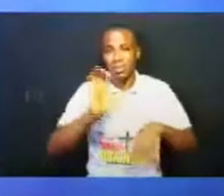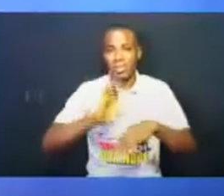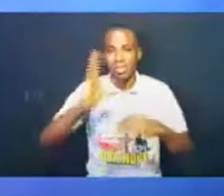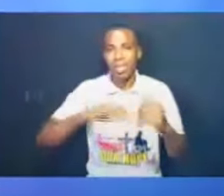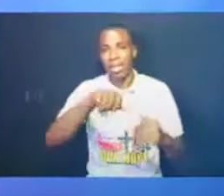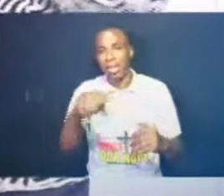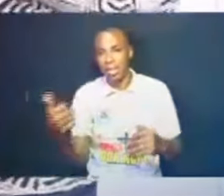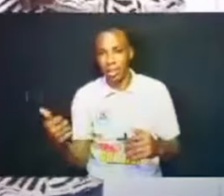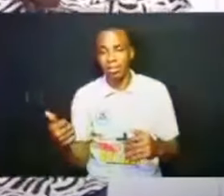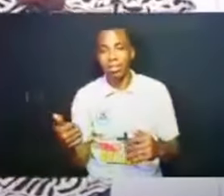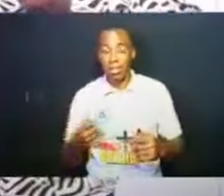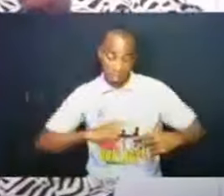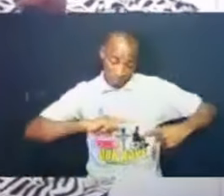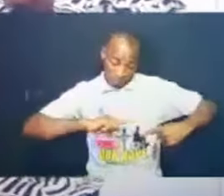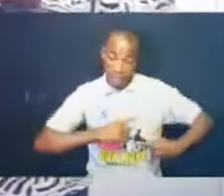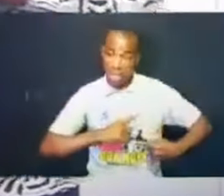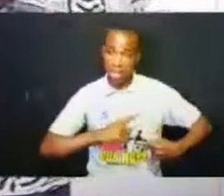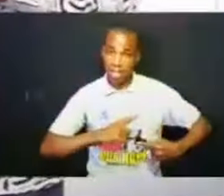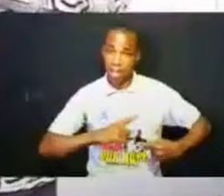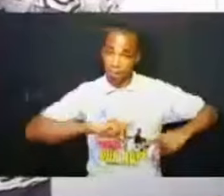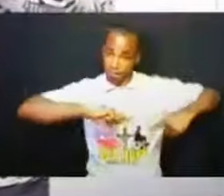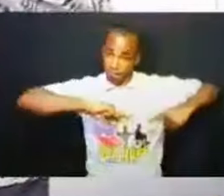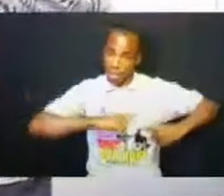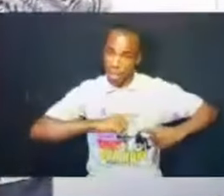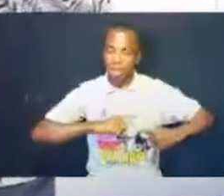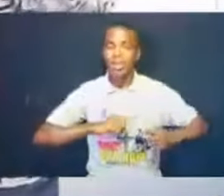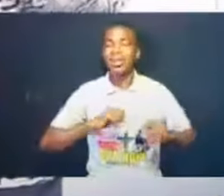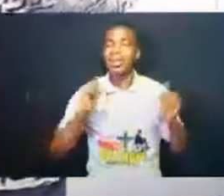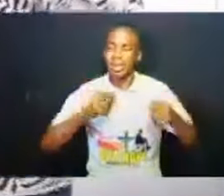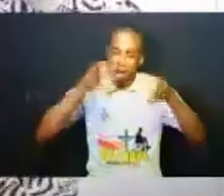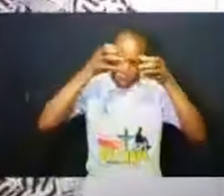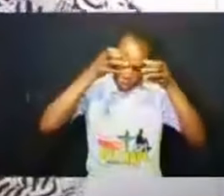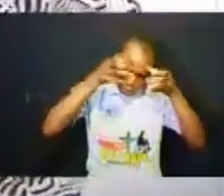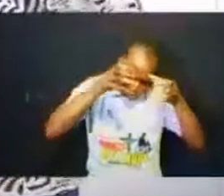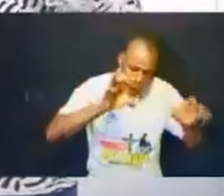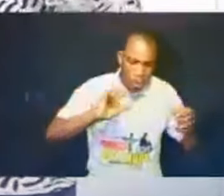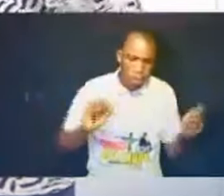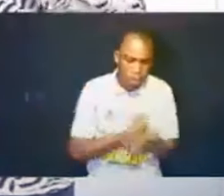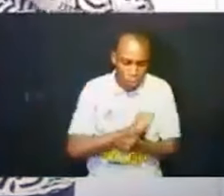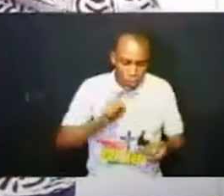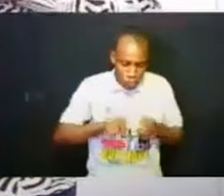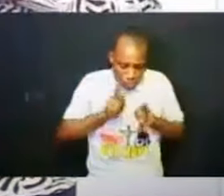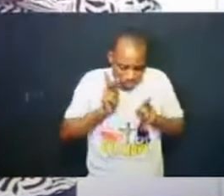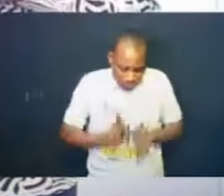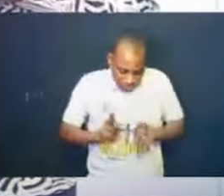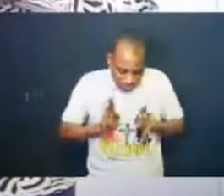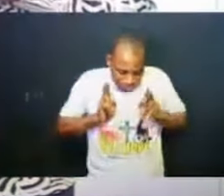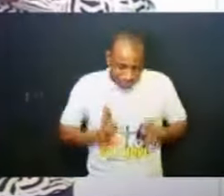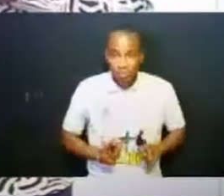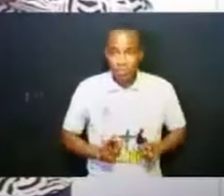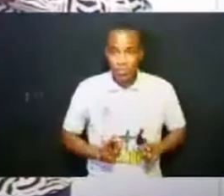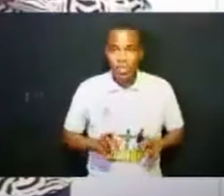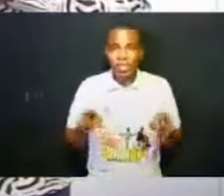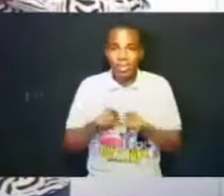bitterness. It will cause trouble to the carrier. how dear or sono. And then he will